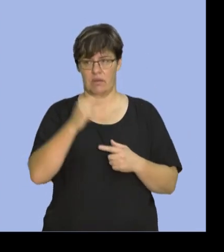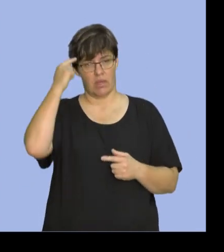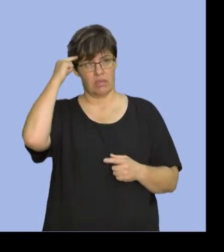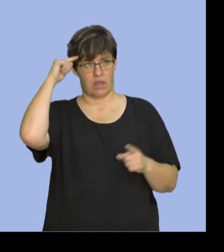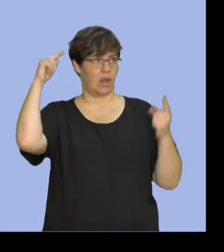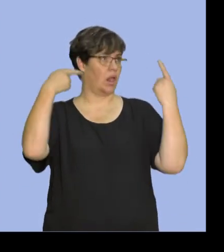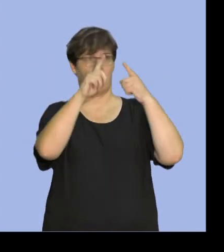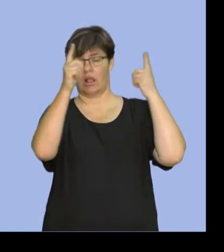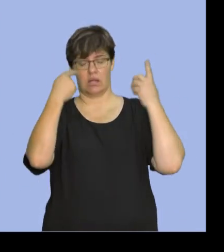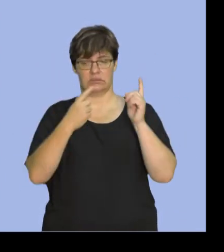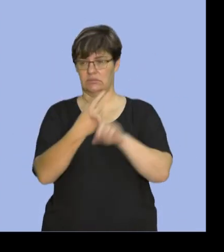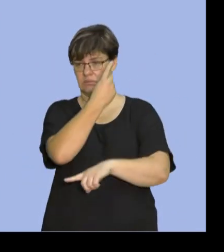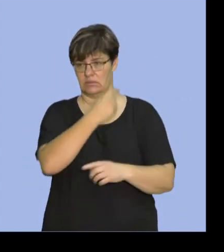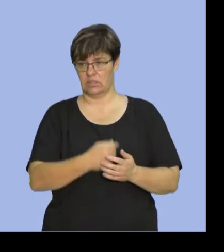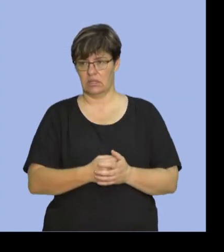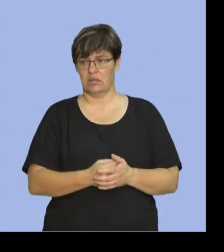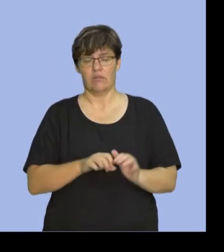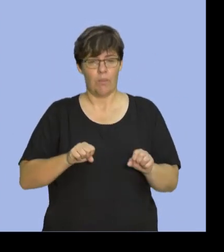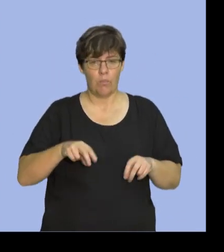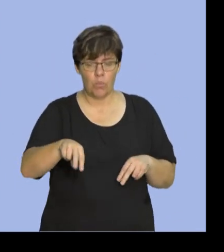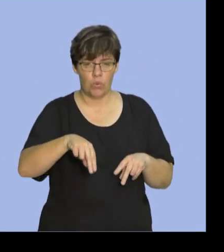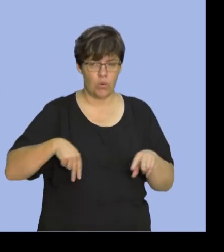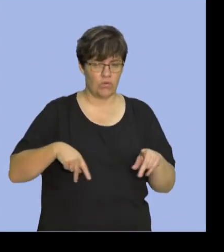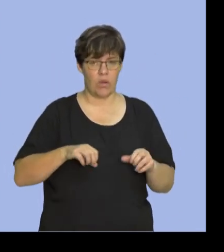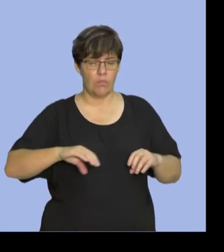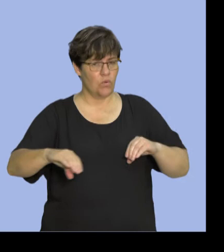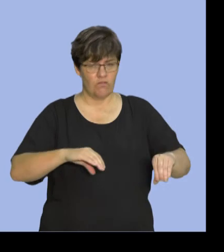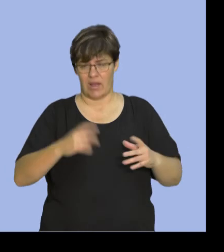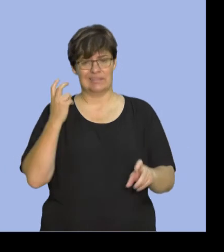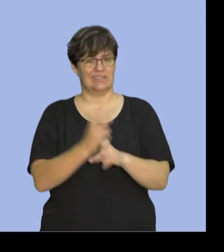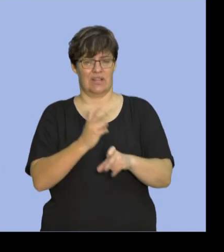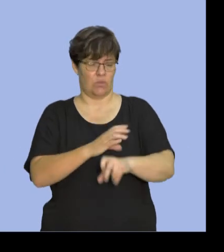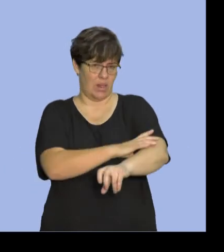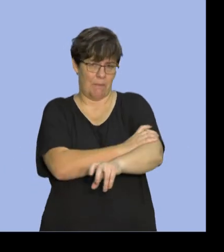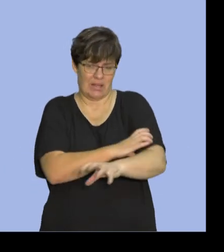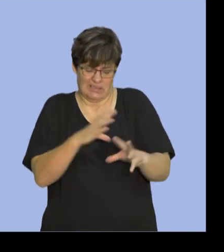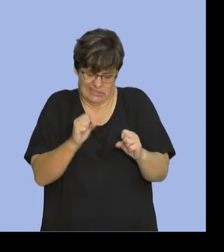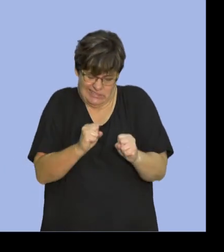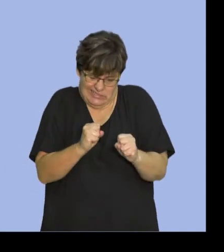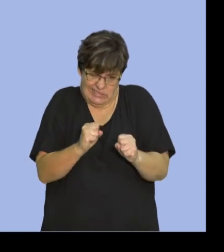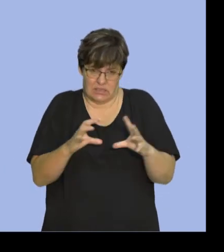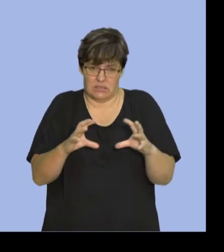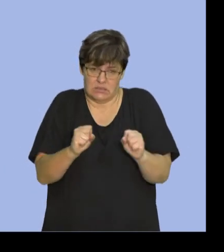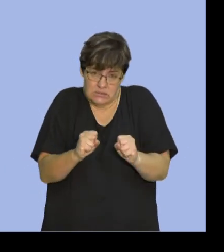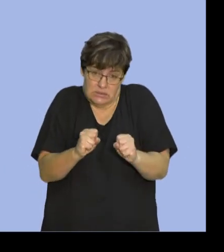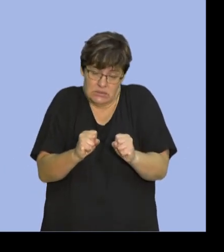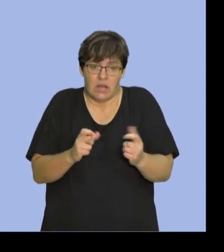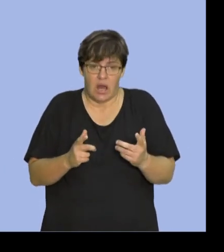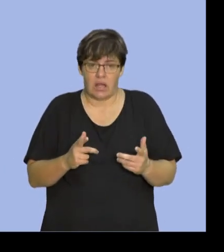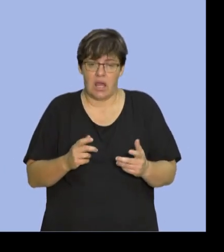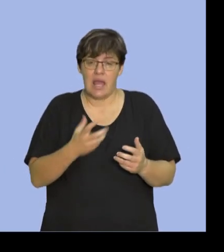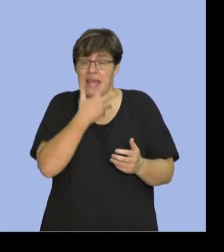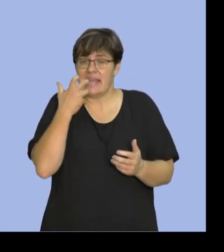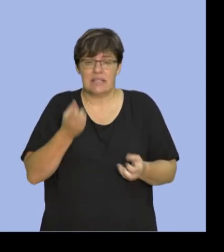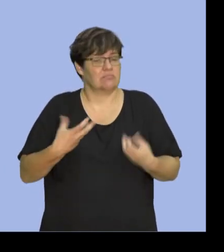and they find it difficult to move because now you find that muscles are contracting and not producing the generated heat that is